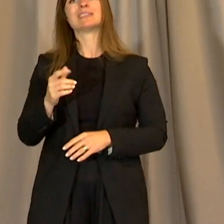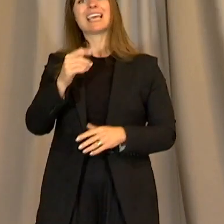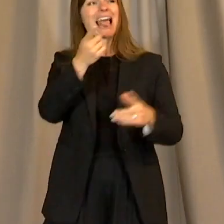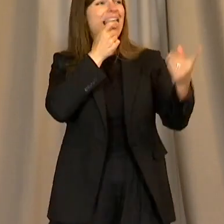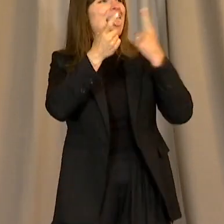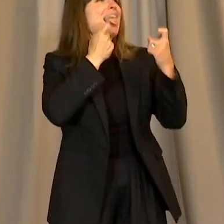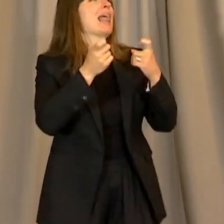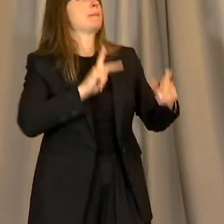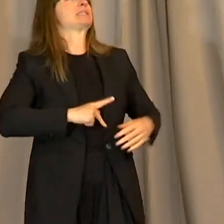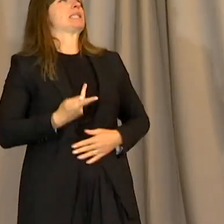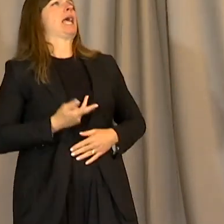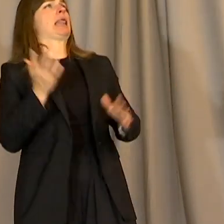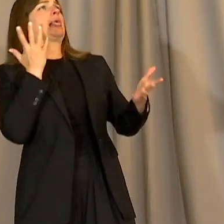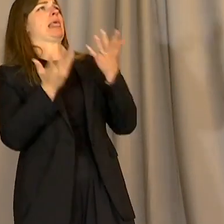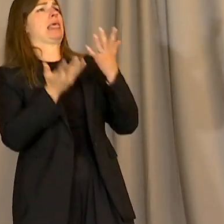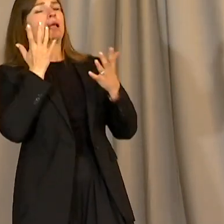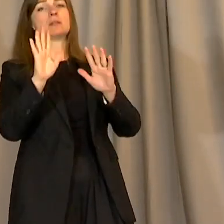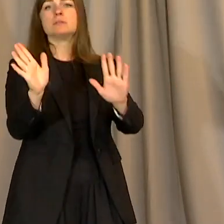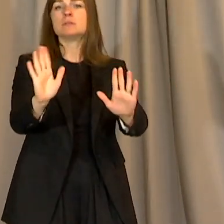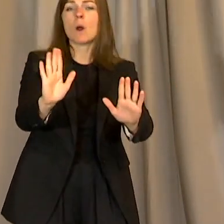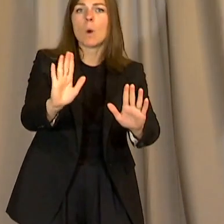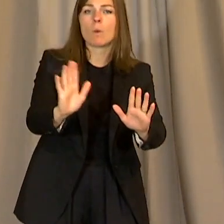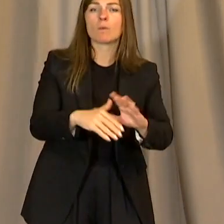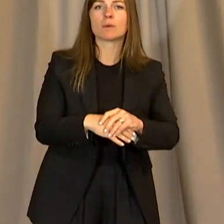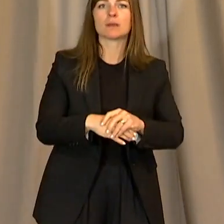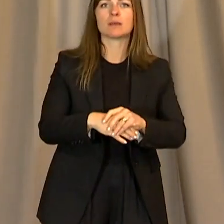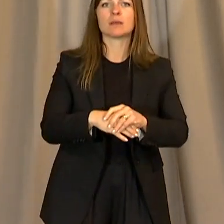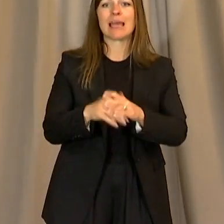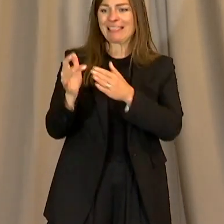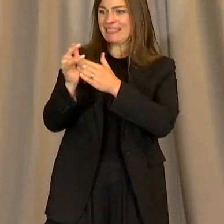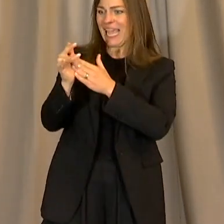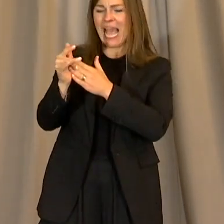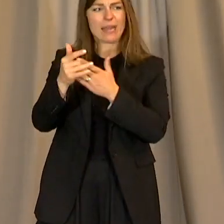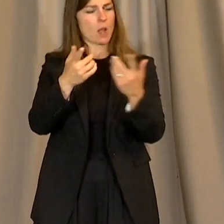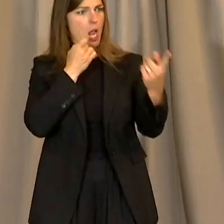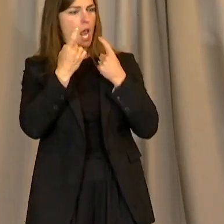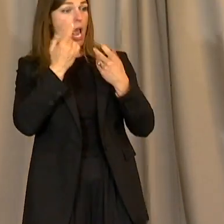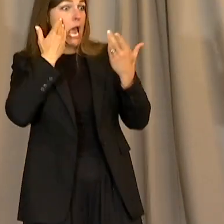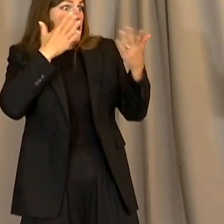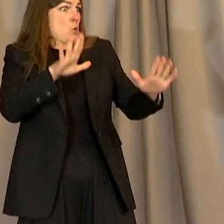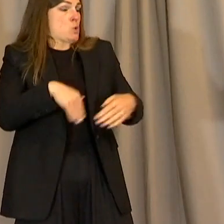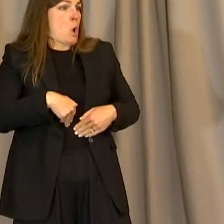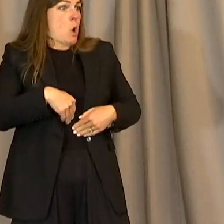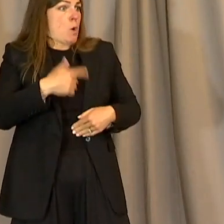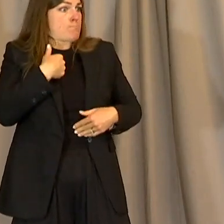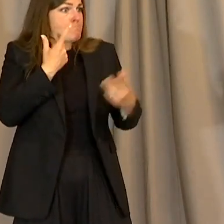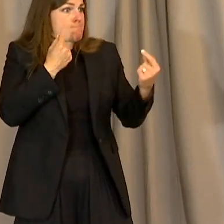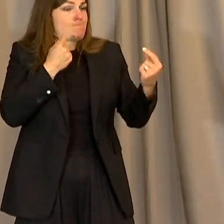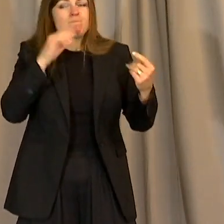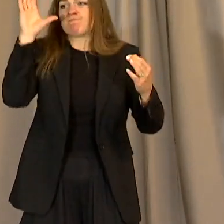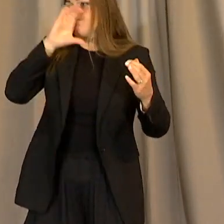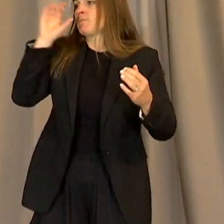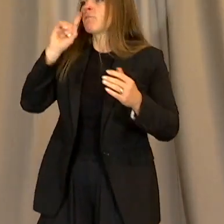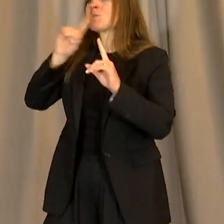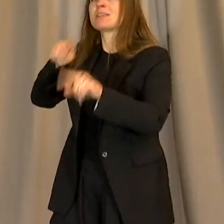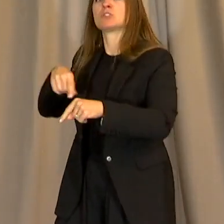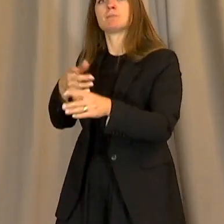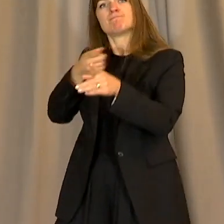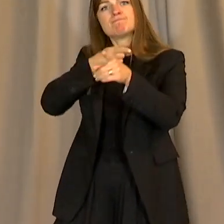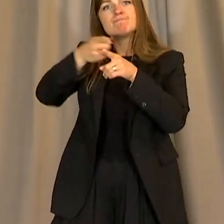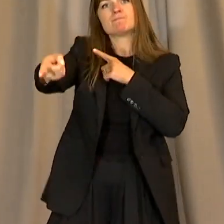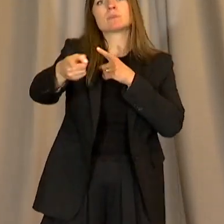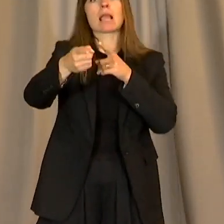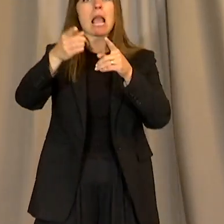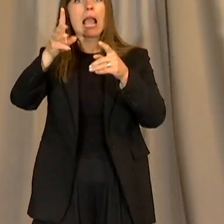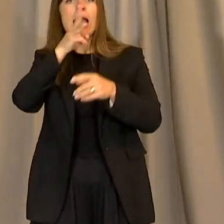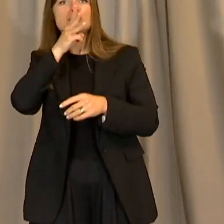me be defensive and maybe kick you out the class. No, instead they went to where they could find the answer, the expert who was in hydration, the expert who